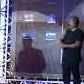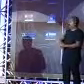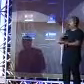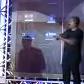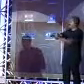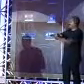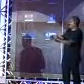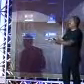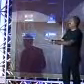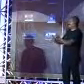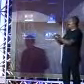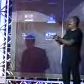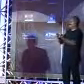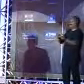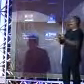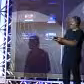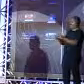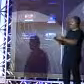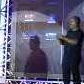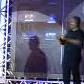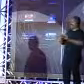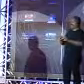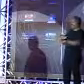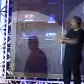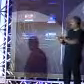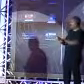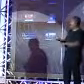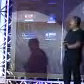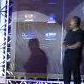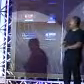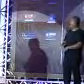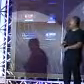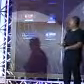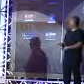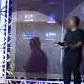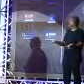used to produce the goods and services